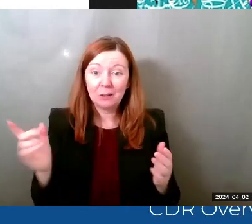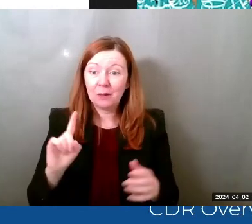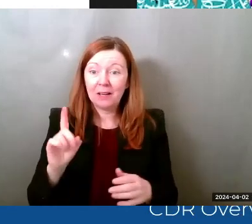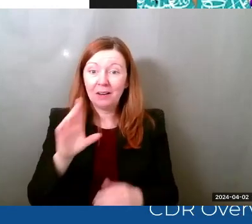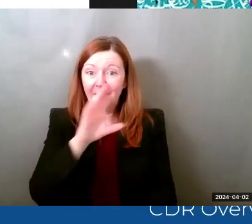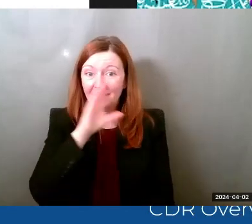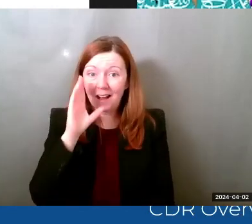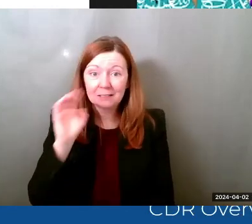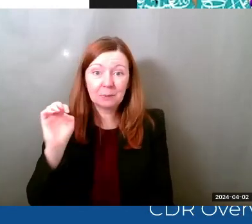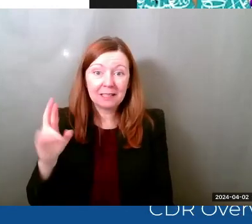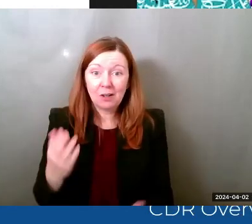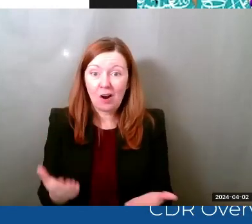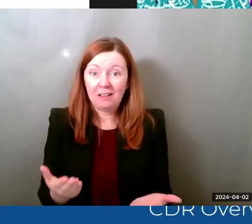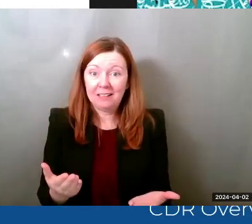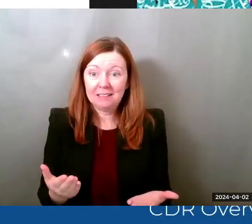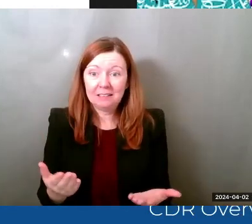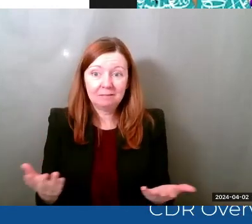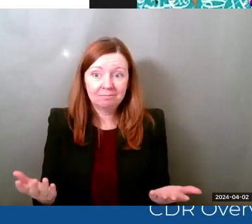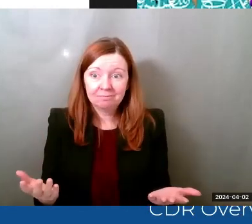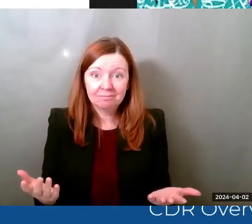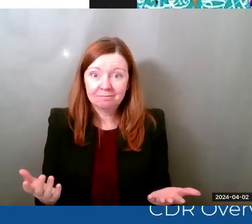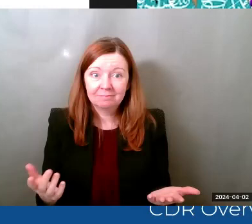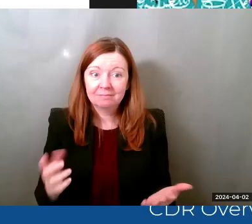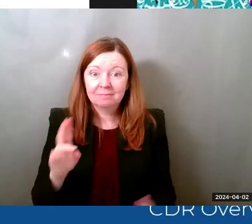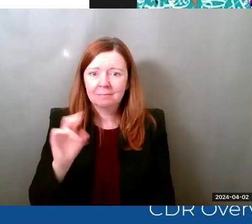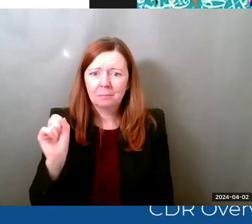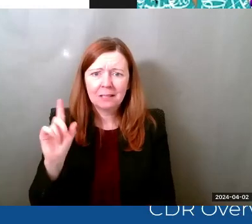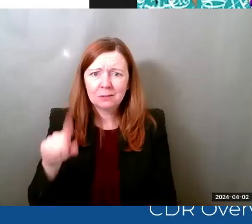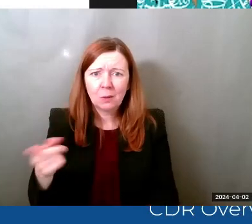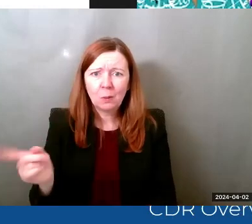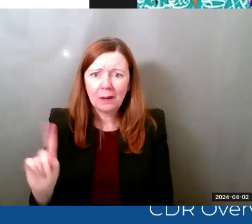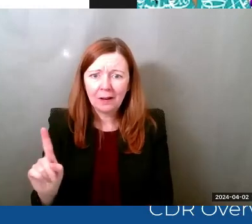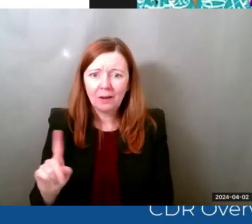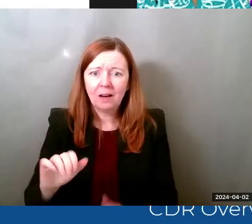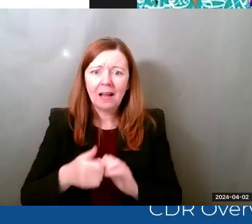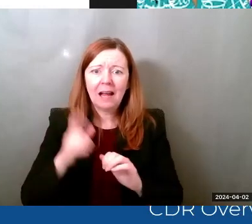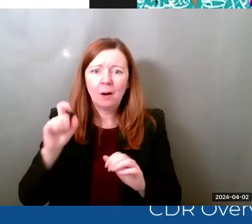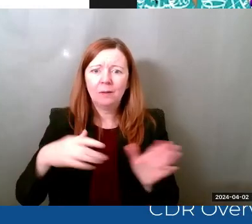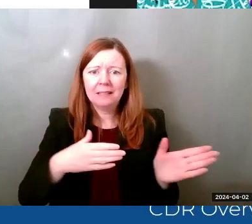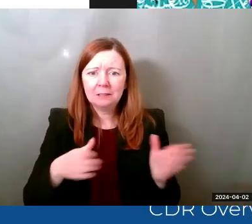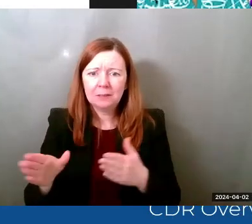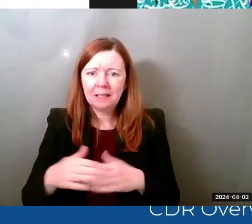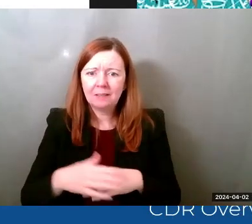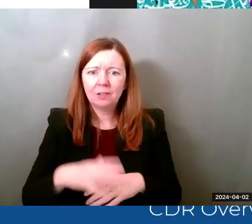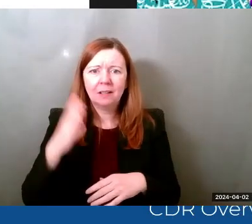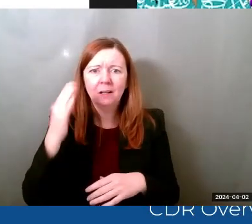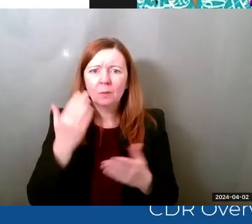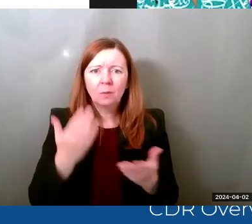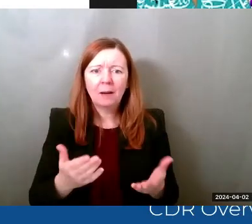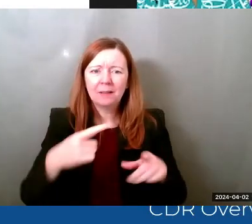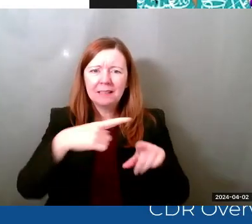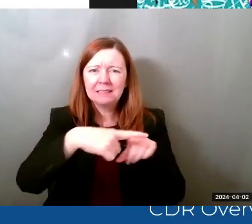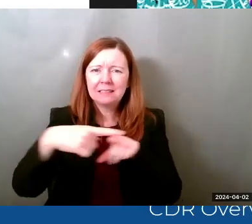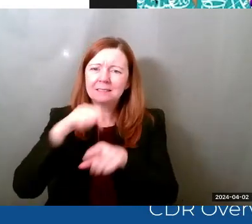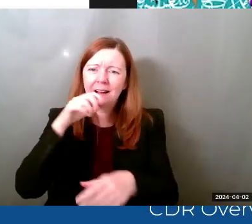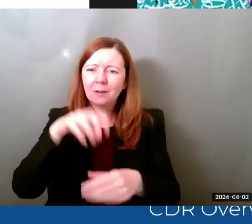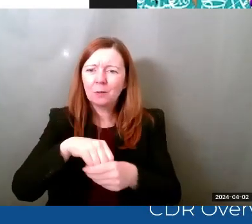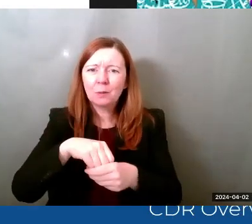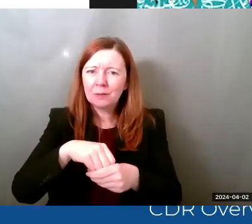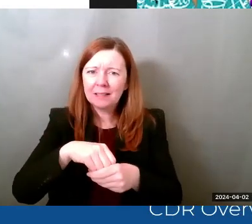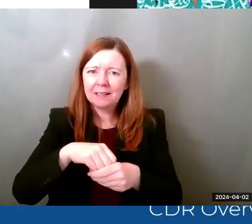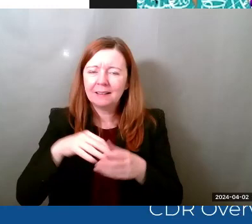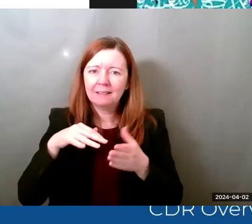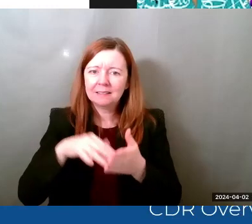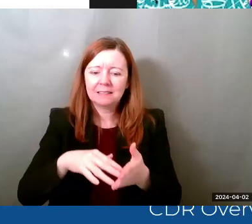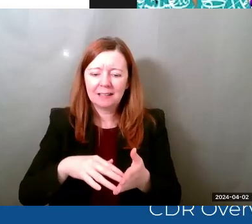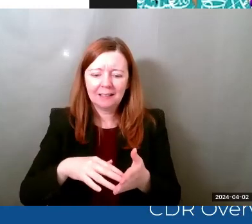hospital ER is. Where will buses go and how will they need to be diverted? Why were these intersections not included in the